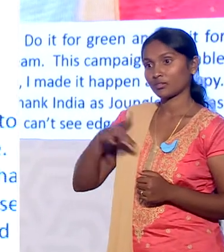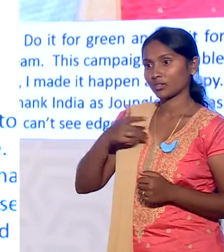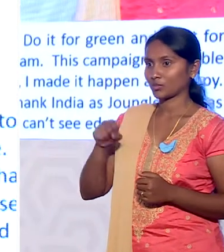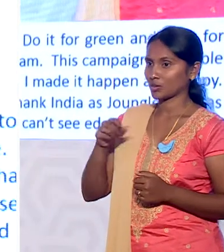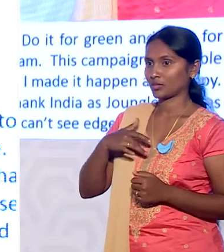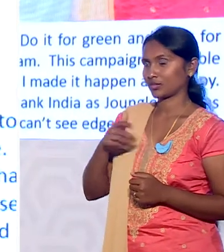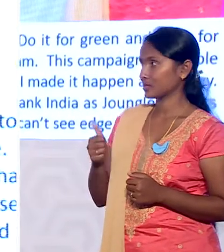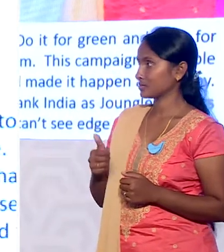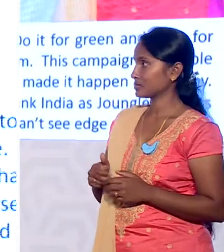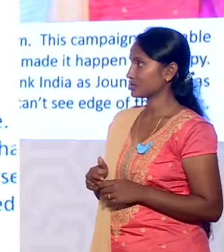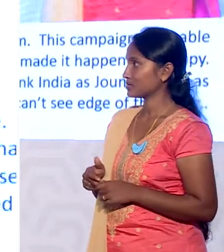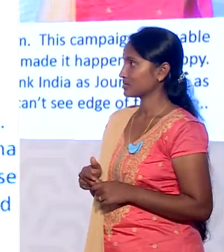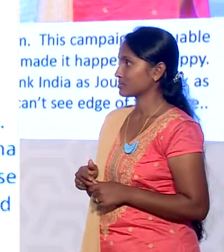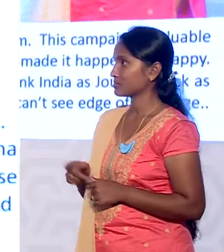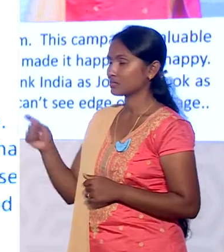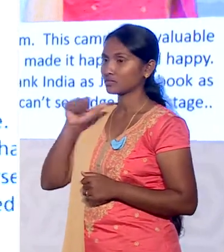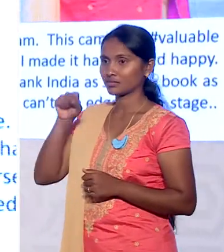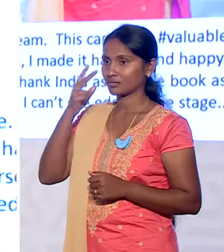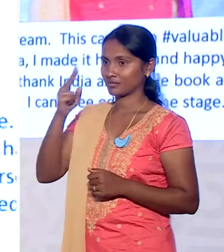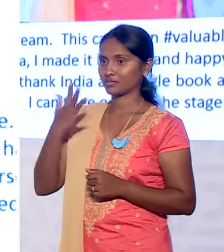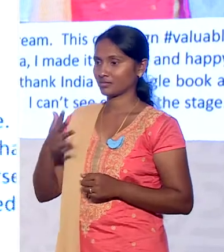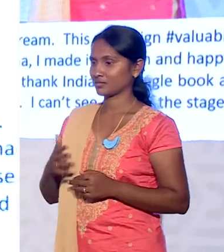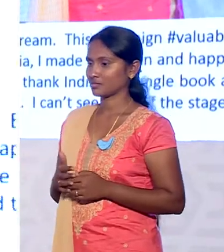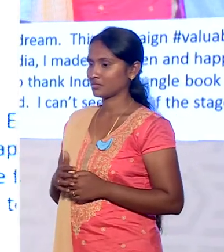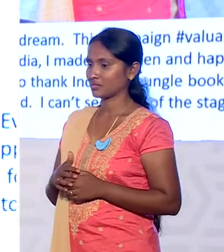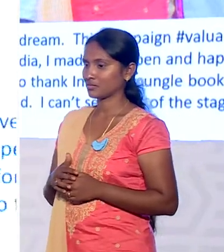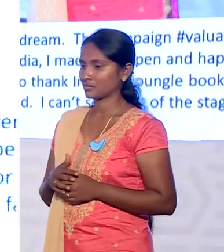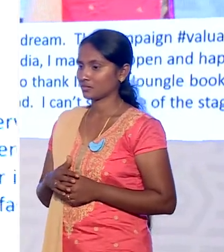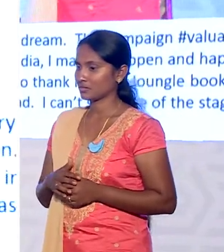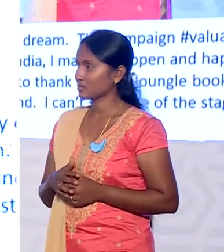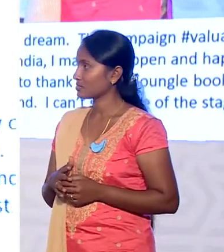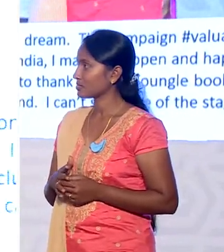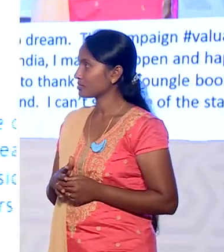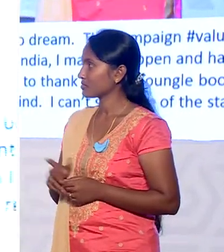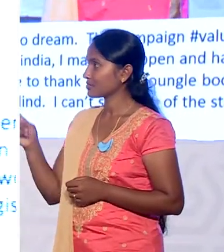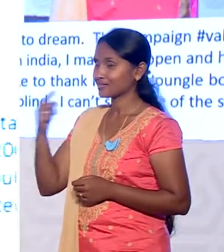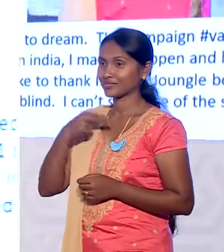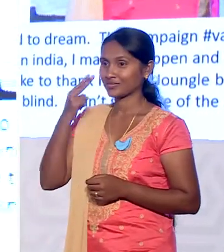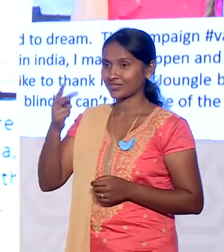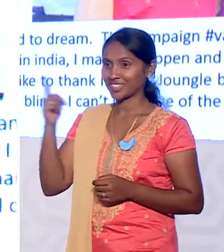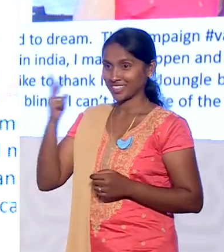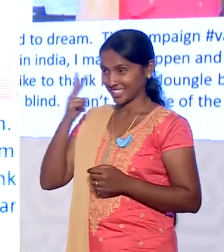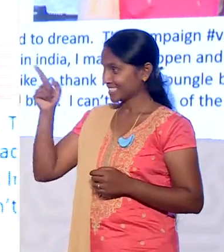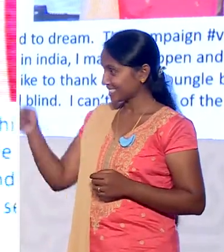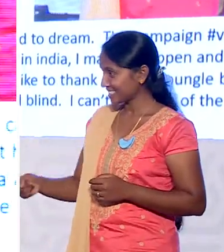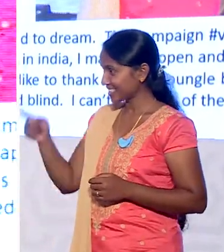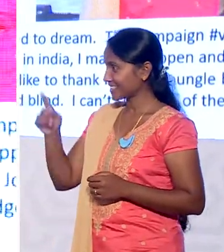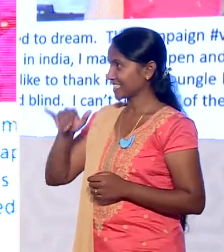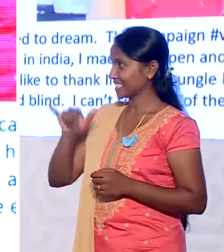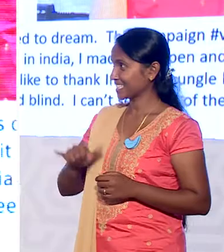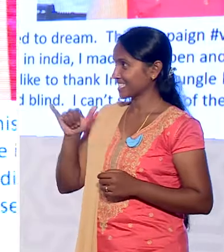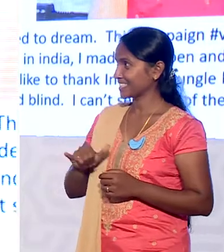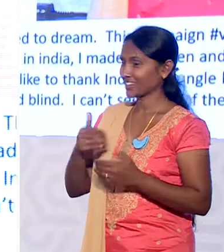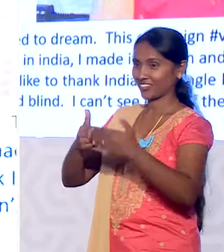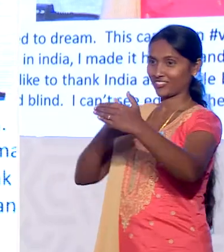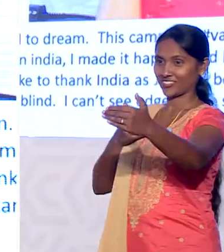very well, but I can't see you at all. And I've got to say to you, the way I look really young is standing very